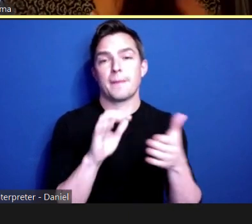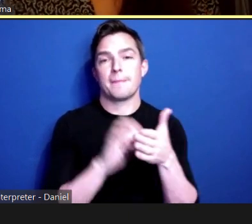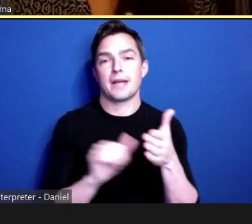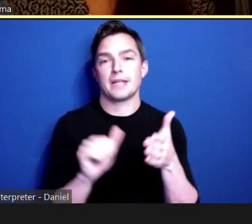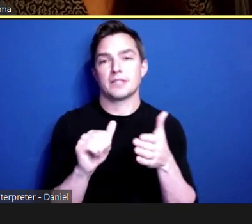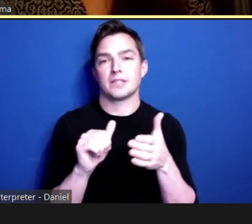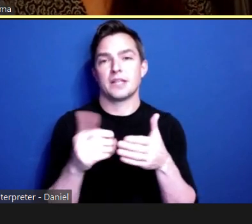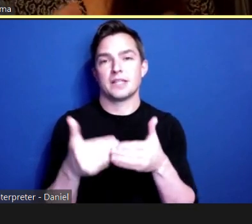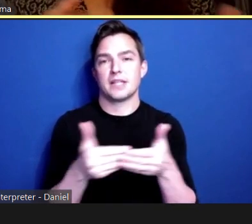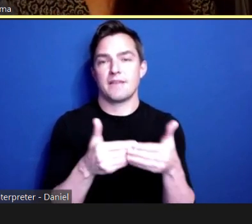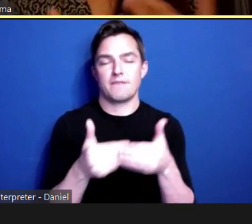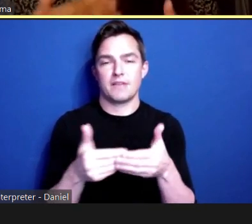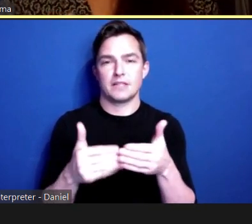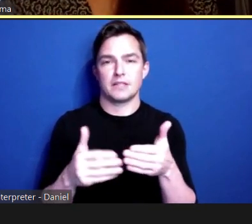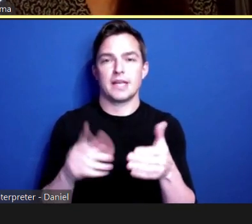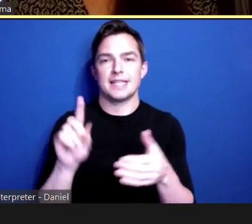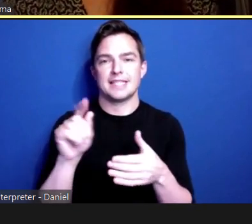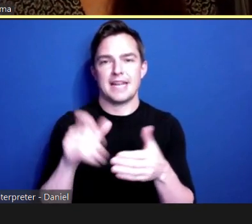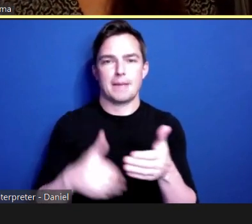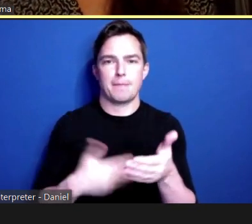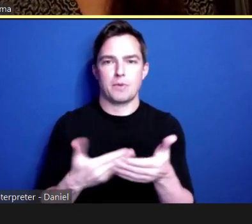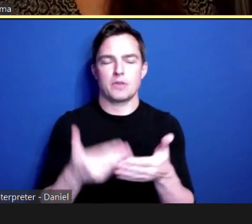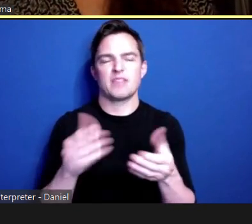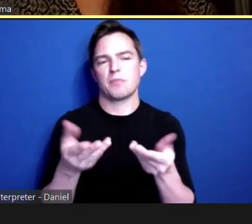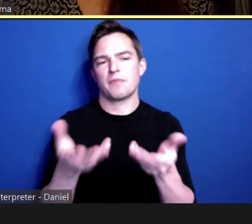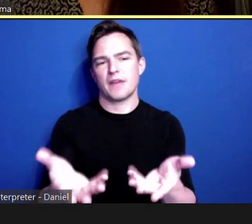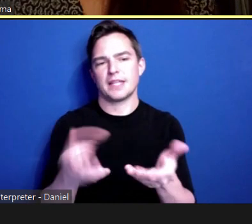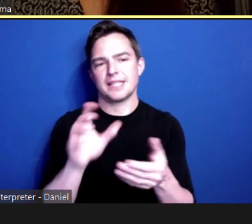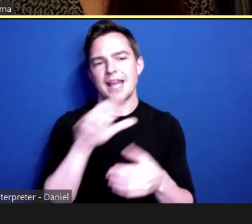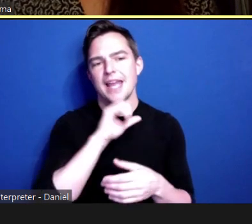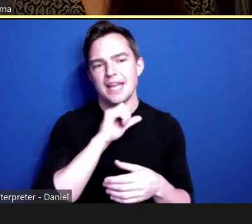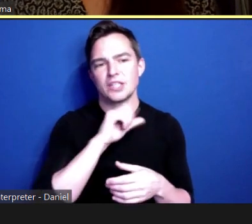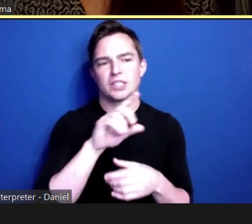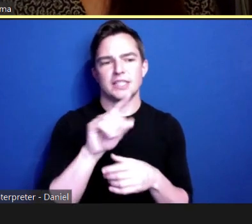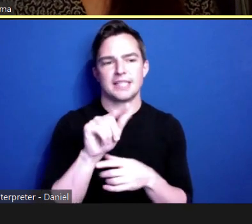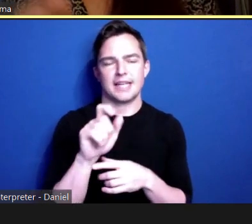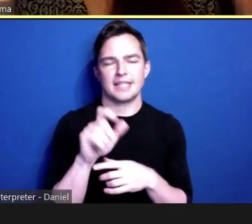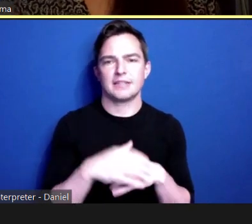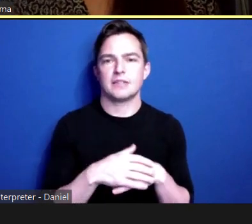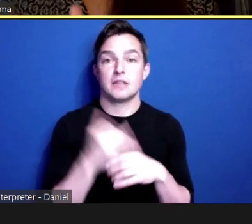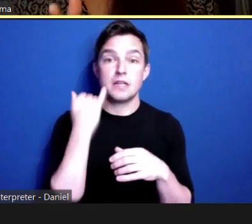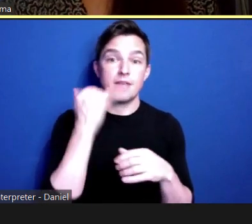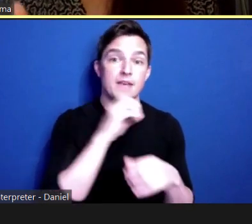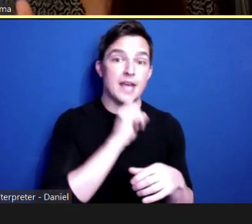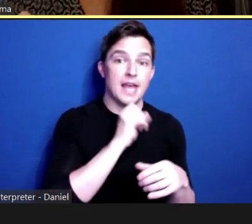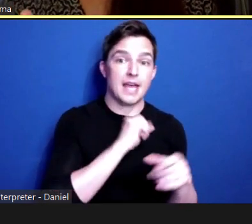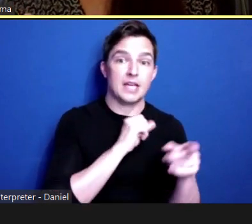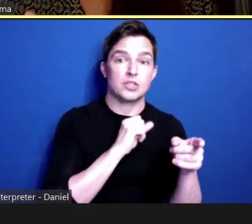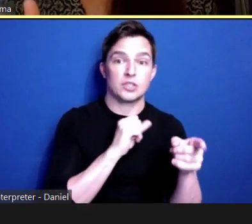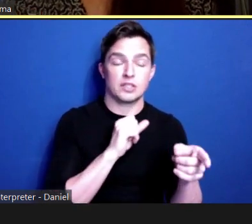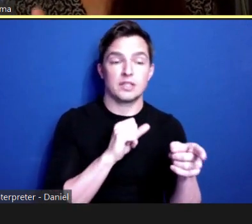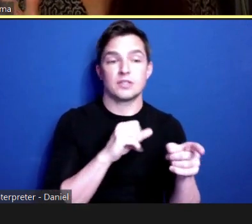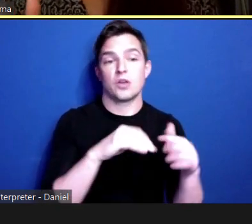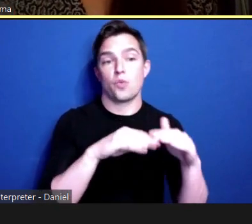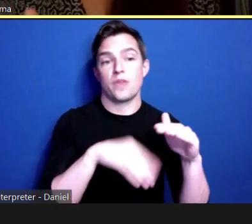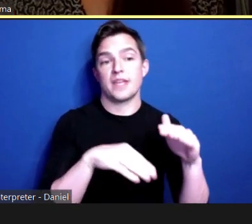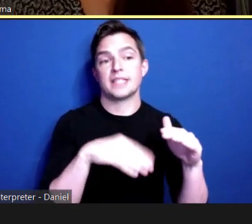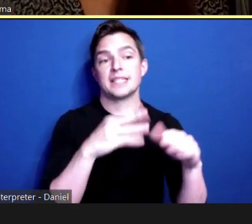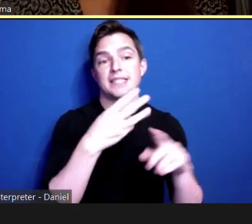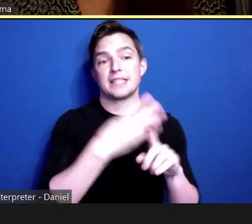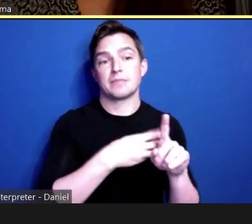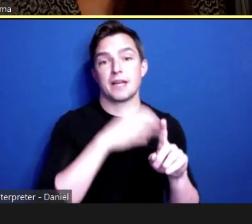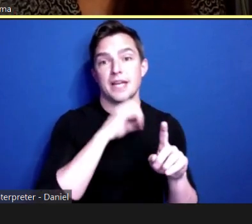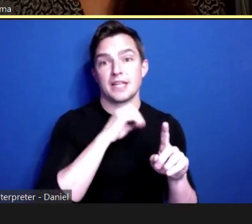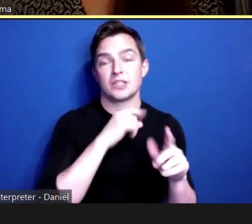infant's date of birth, and that gives the age in days. If the age is within 6 months of age, the baby met